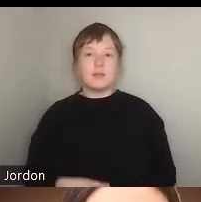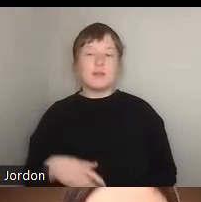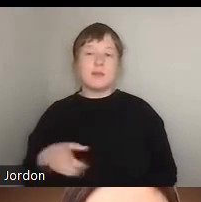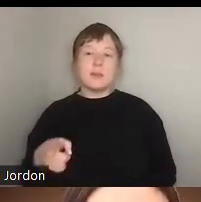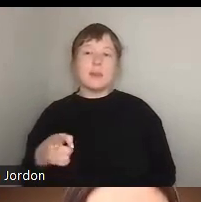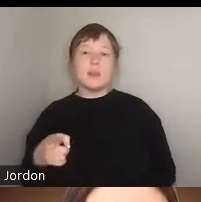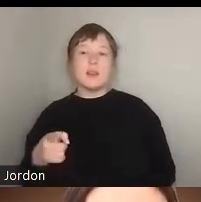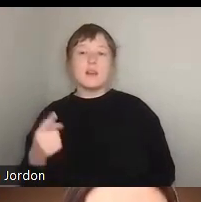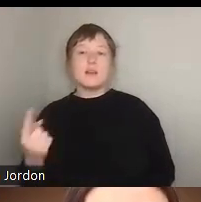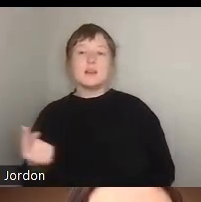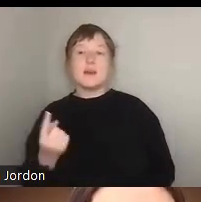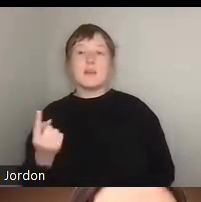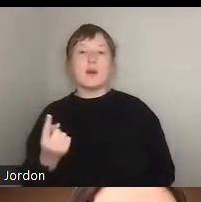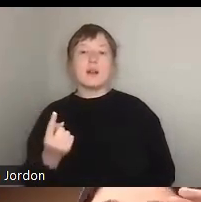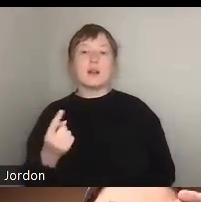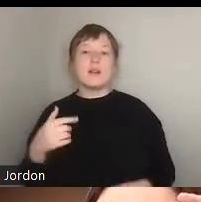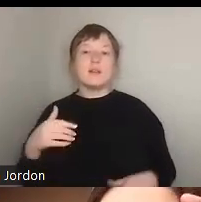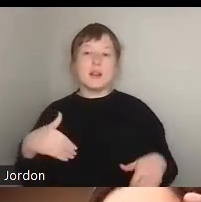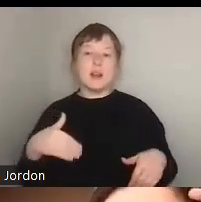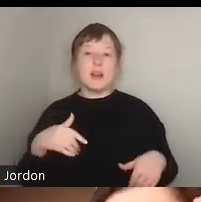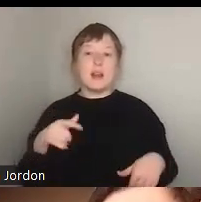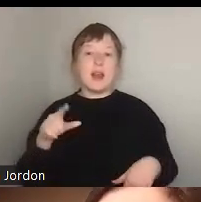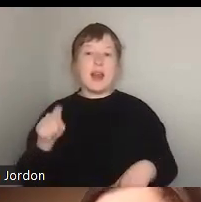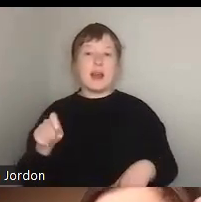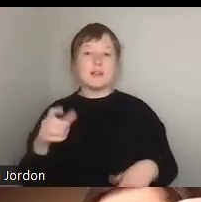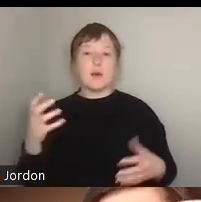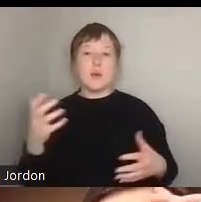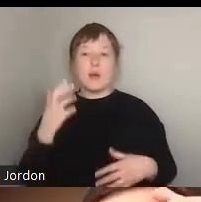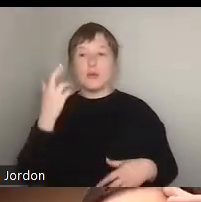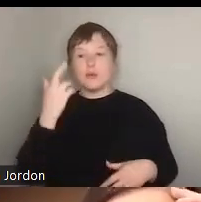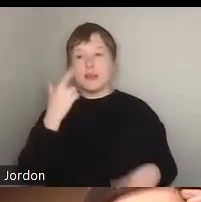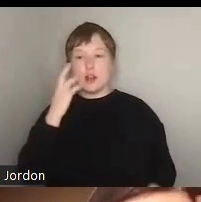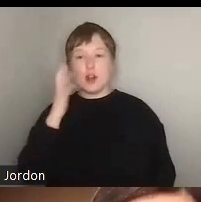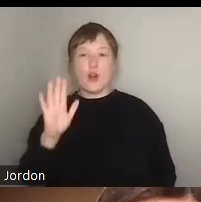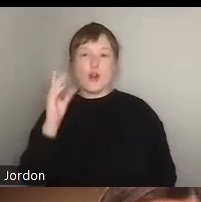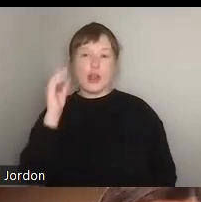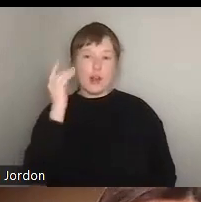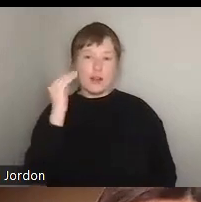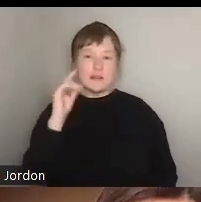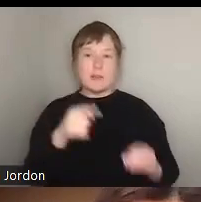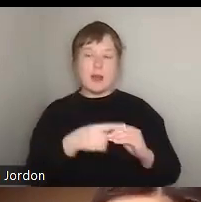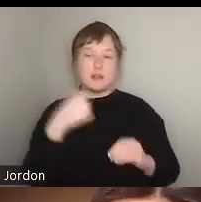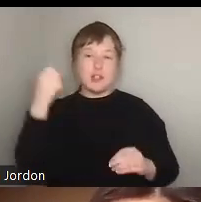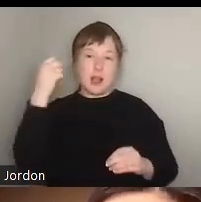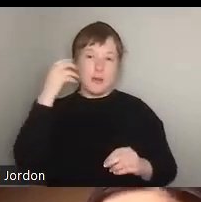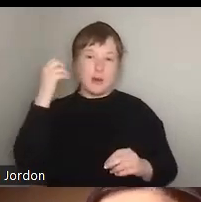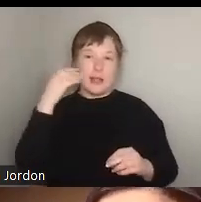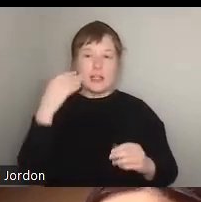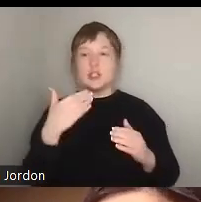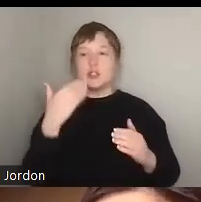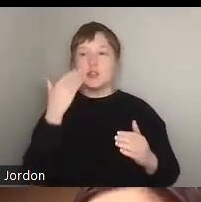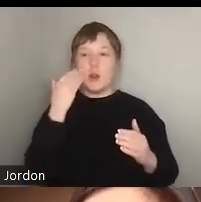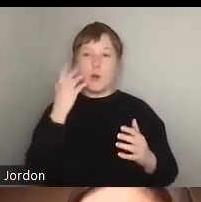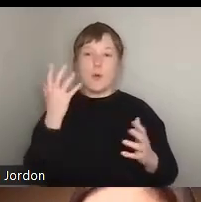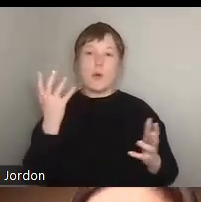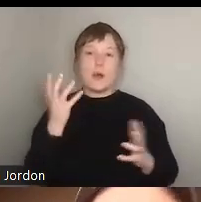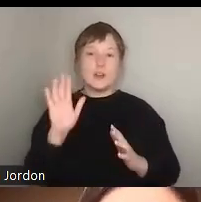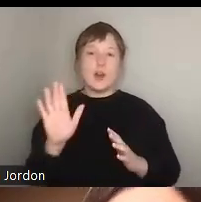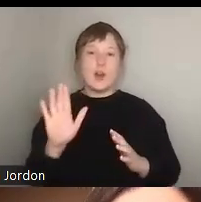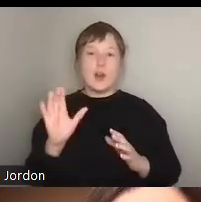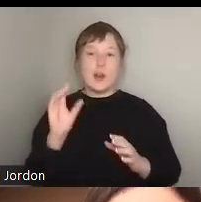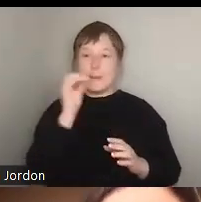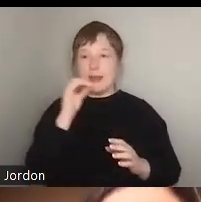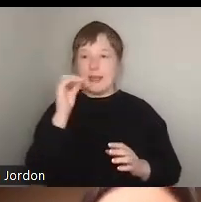someone hasn't asked her what the reasoning is behind it, like her thoughts on it, it'd be interesting to know what they share about it as